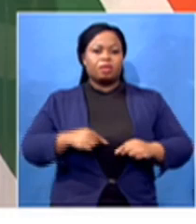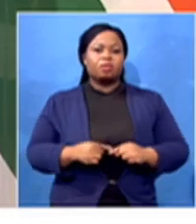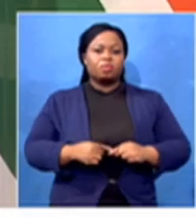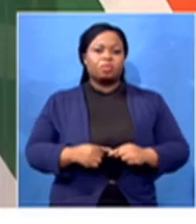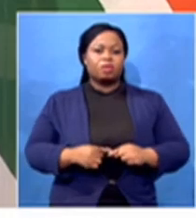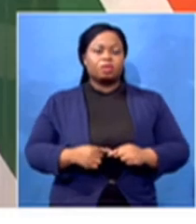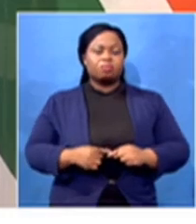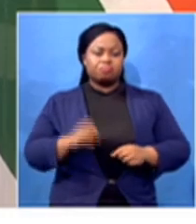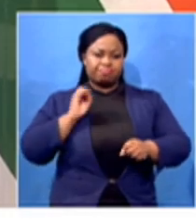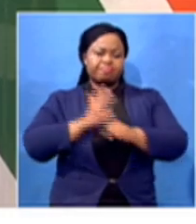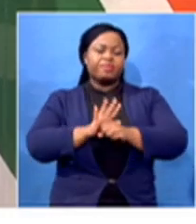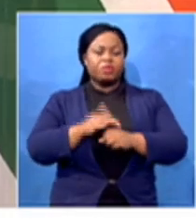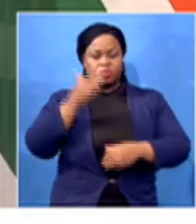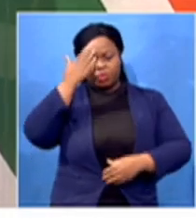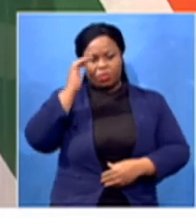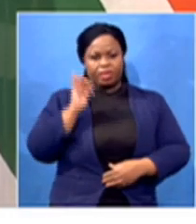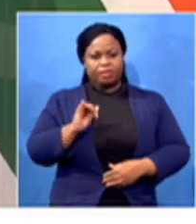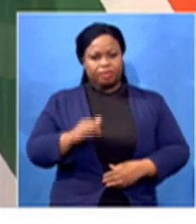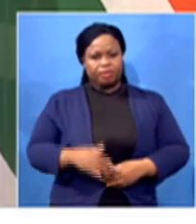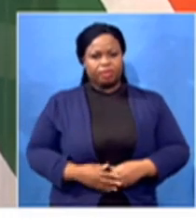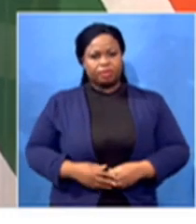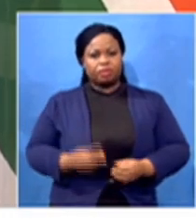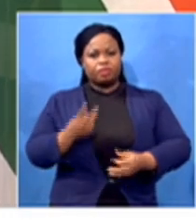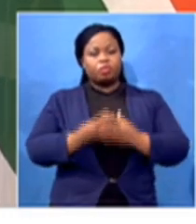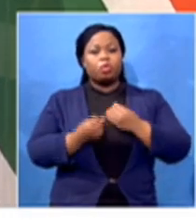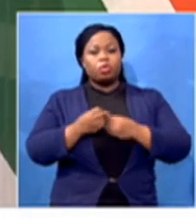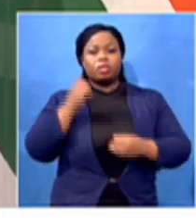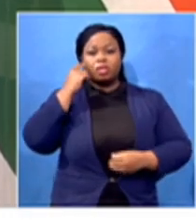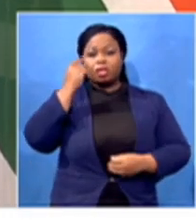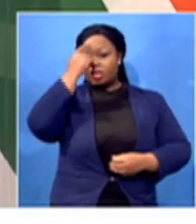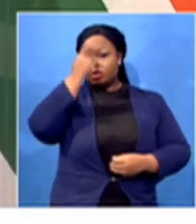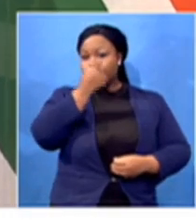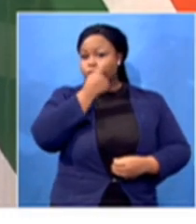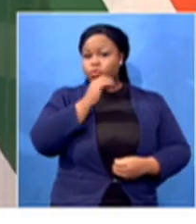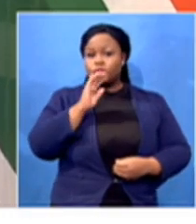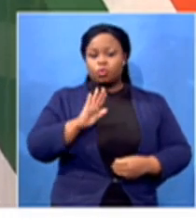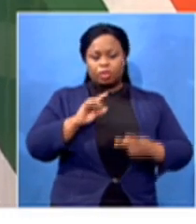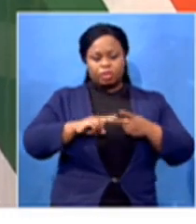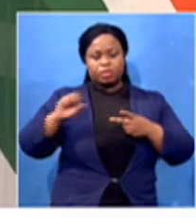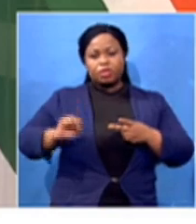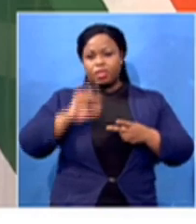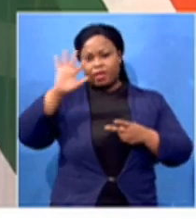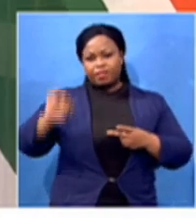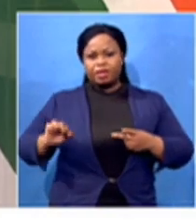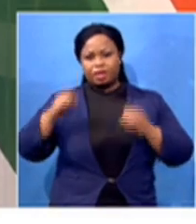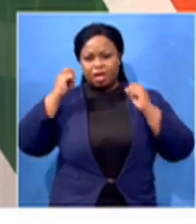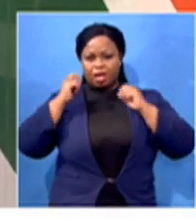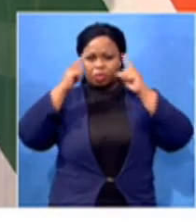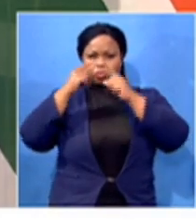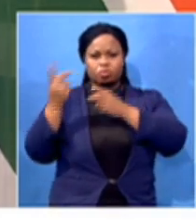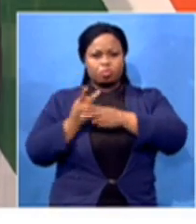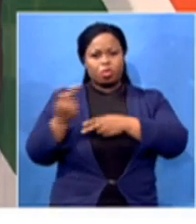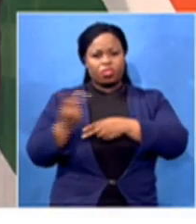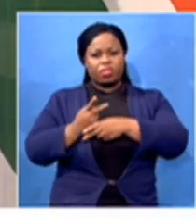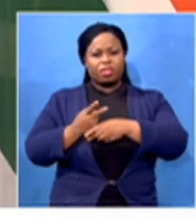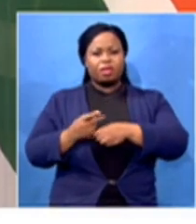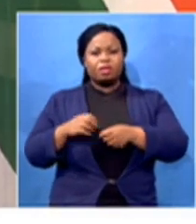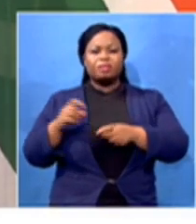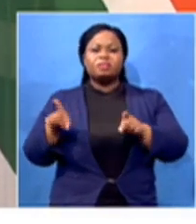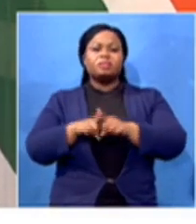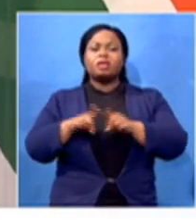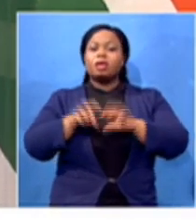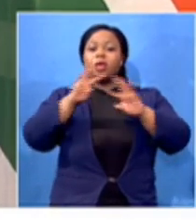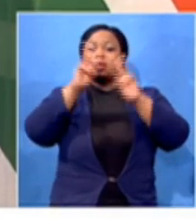adversely affected, both Lesotho and South Africa, and already World bodies like the World Bank is saying